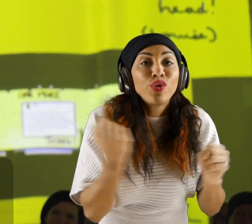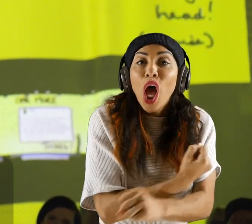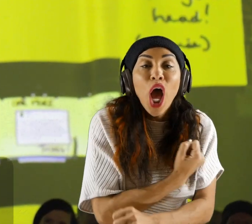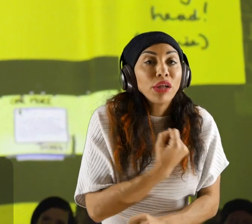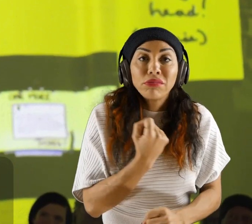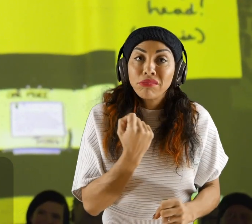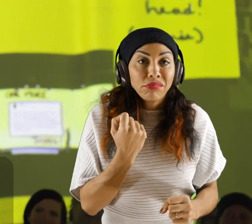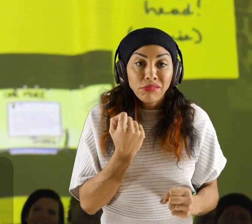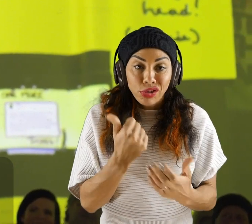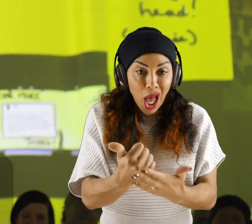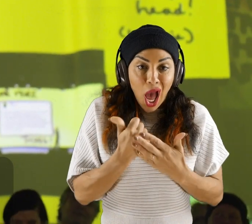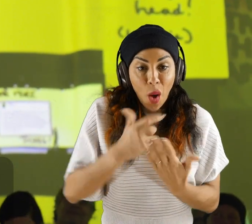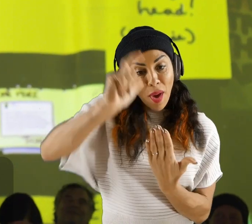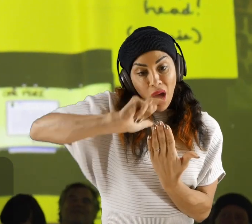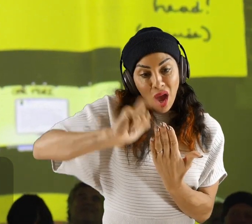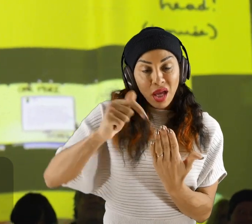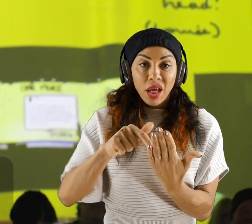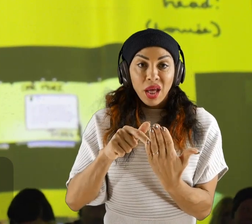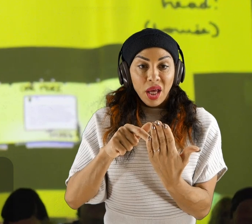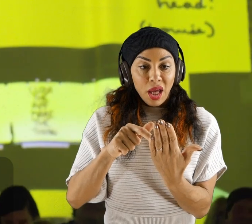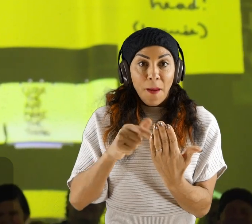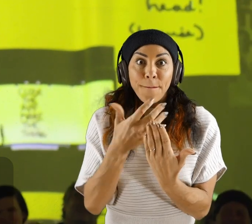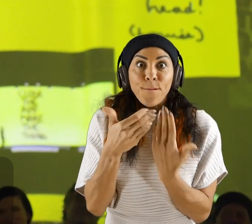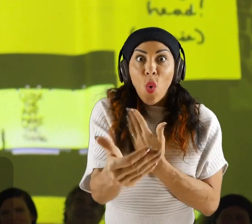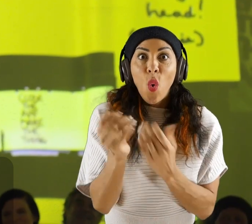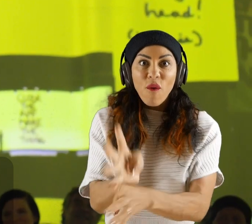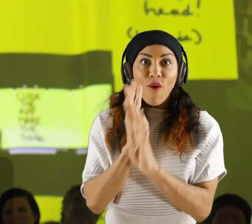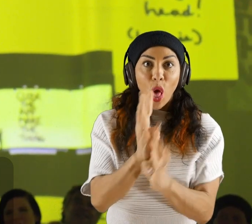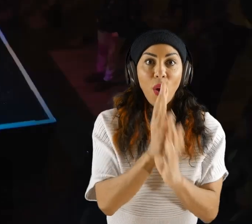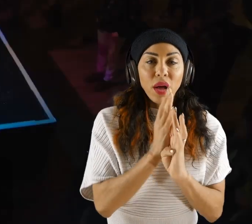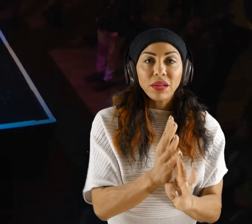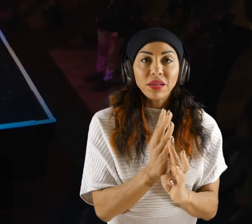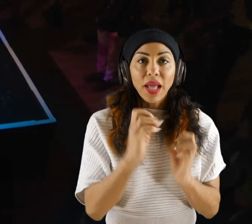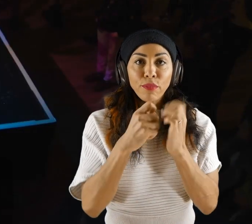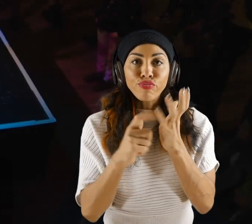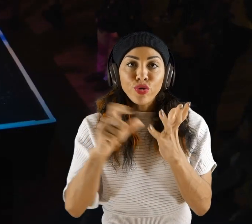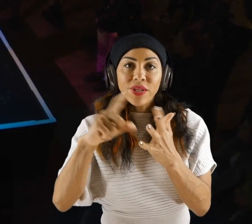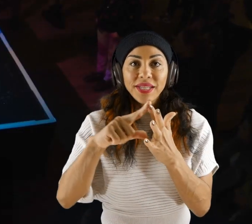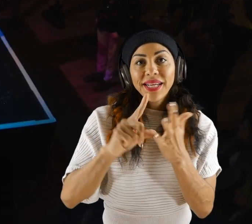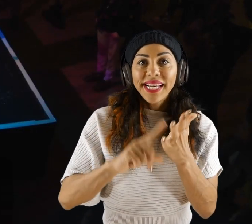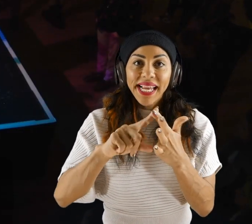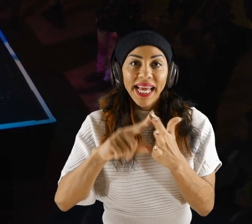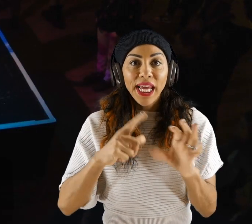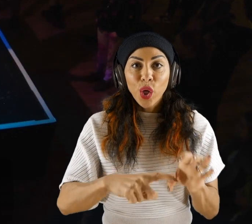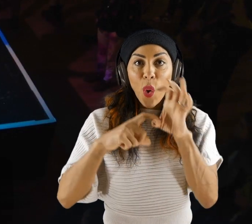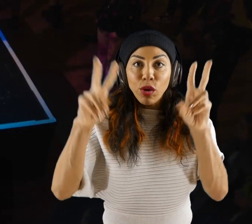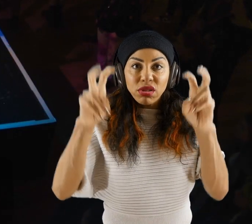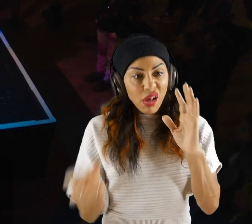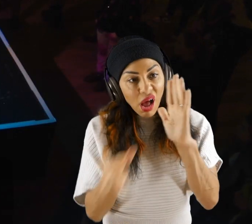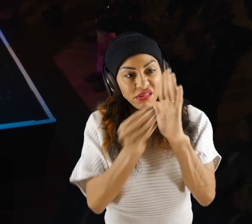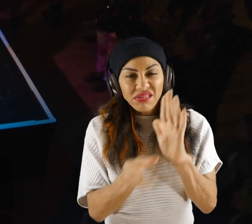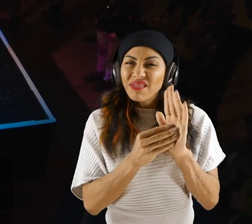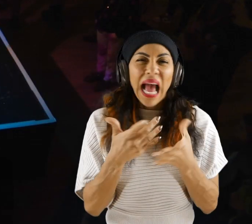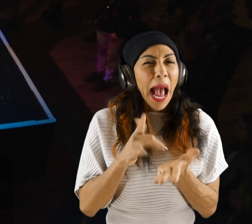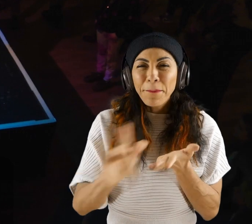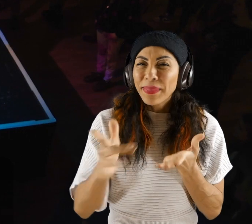put Bruce Lee quotes or, I don't know, some like empty platitudes, but I prefer doing stuff in real life, connecting with real